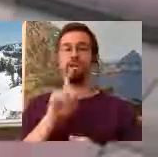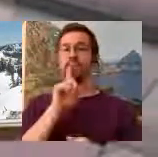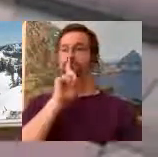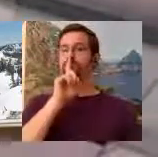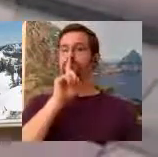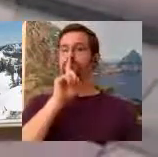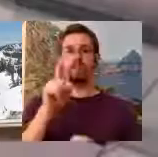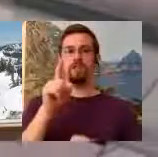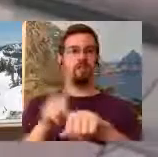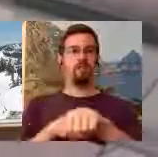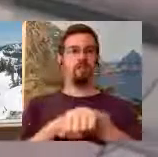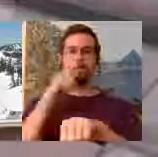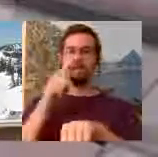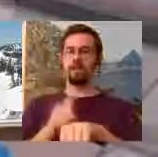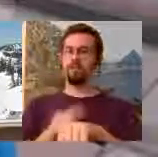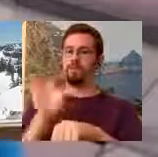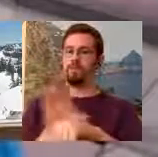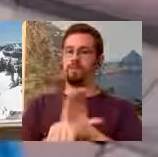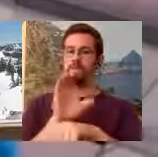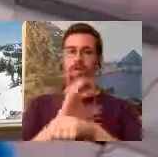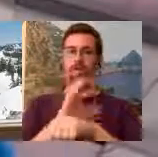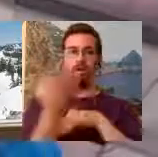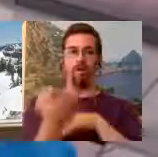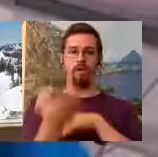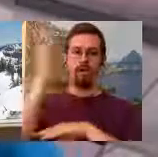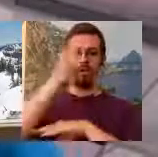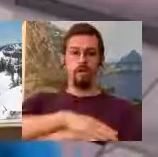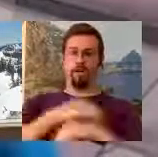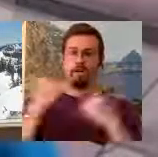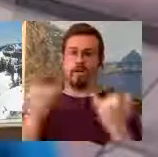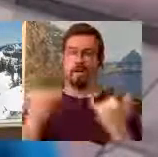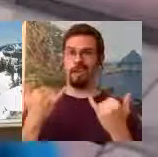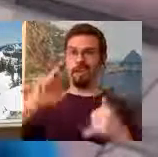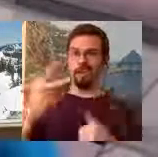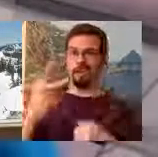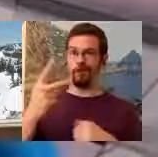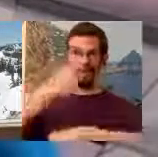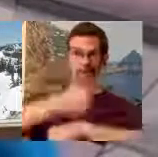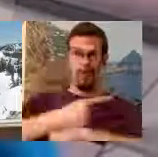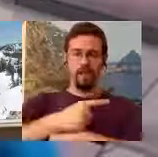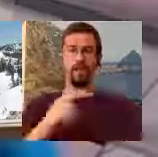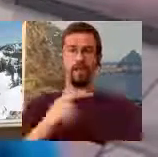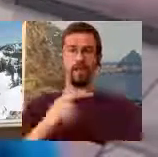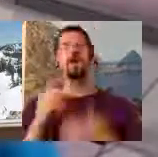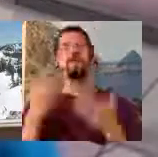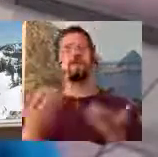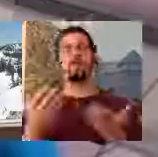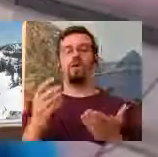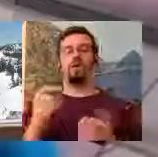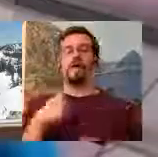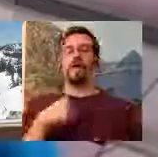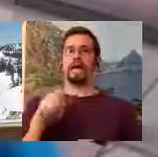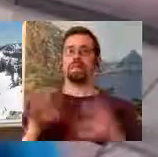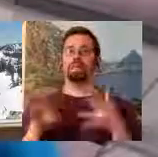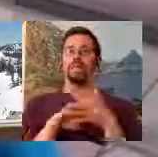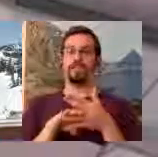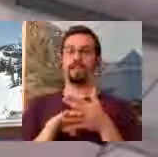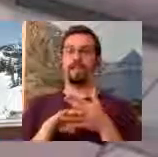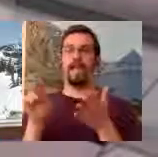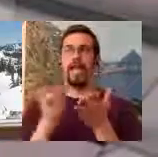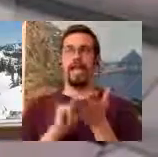on computers all day long for 3 days in a row now. So Nancy came and gave me a break.